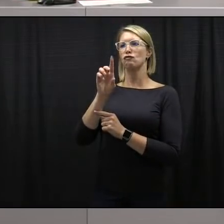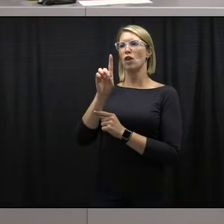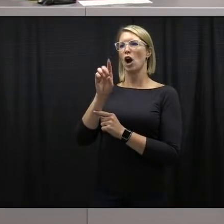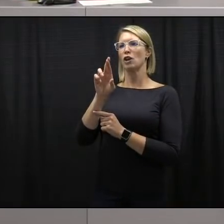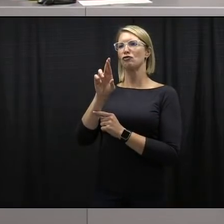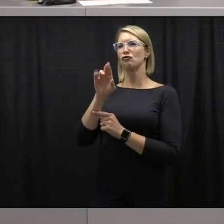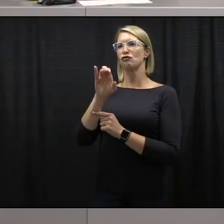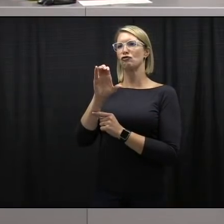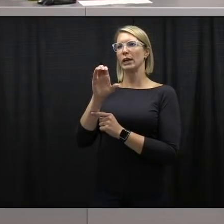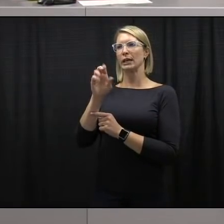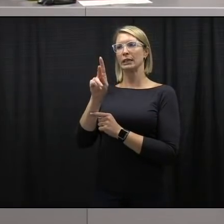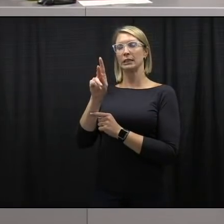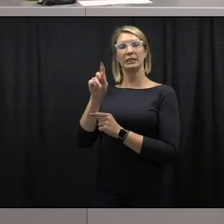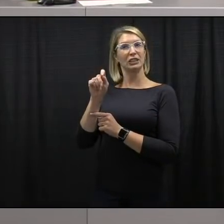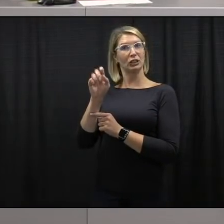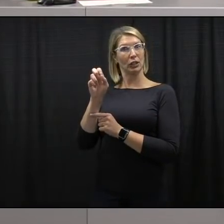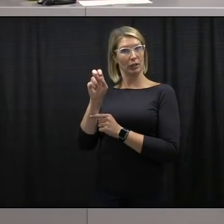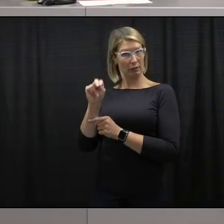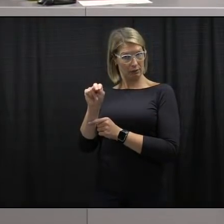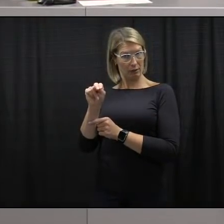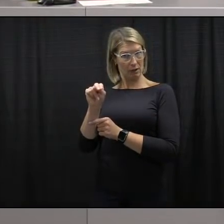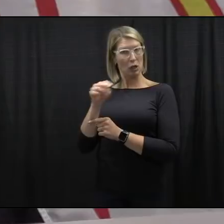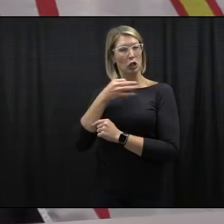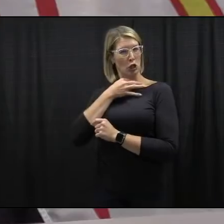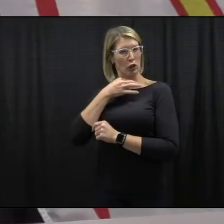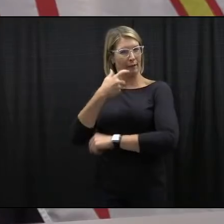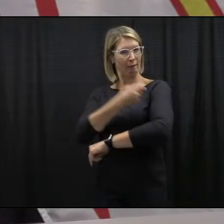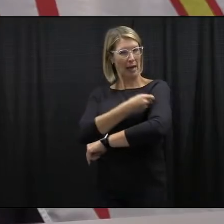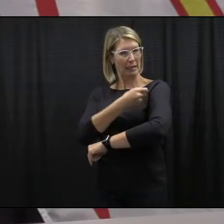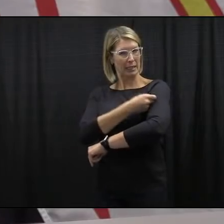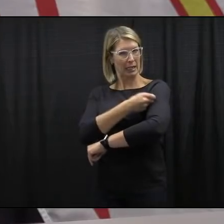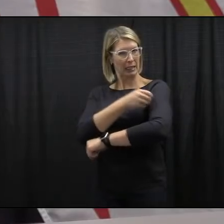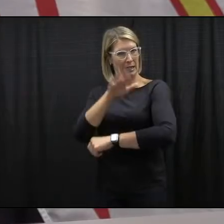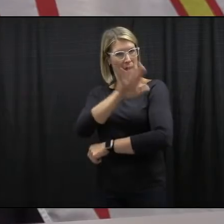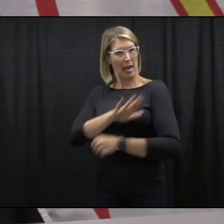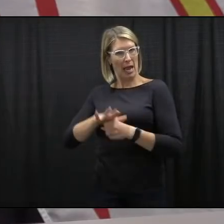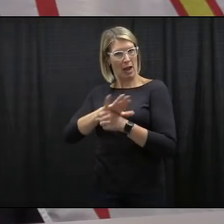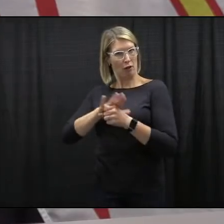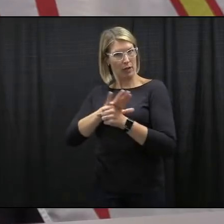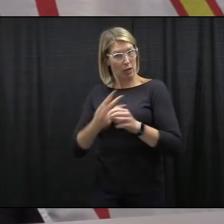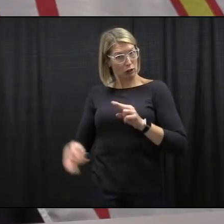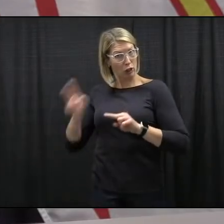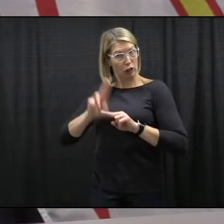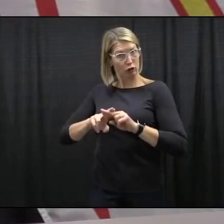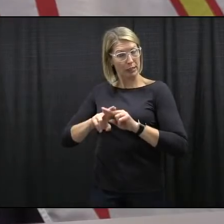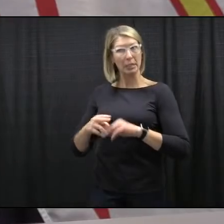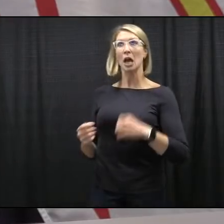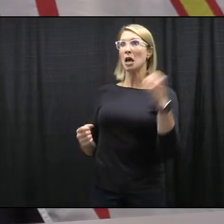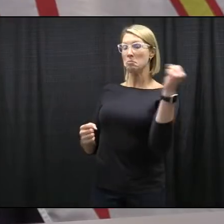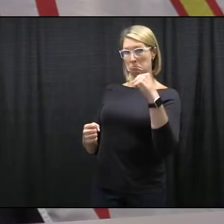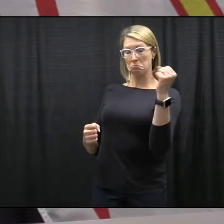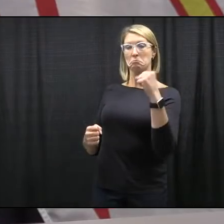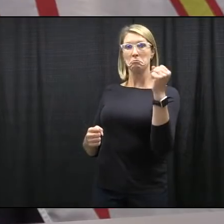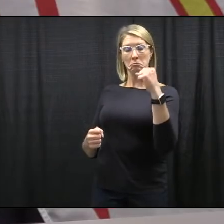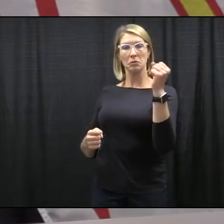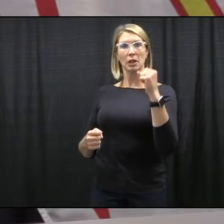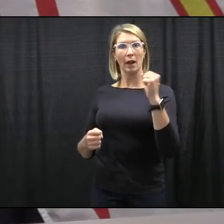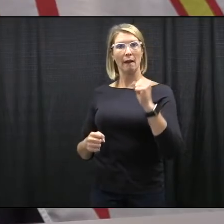did see some uptake in the Roddickton area. I believe for first doses, they went